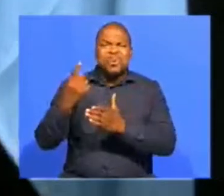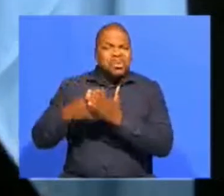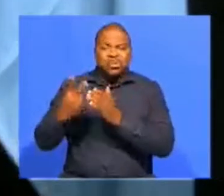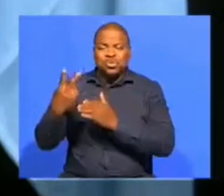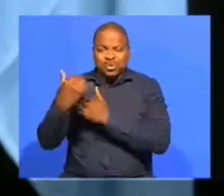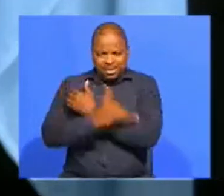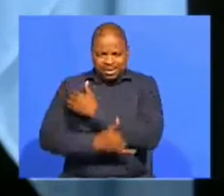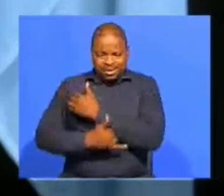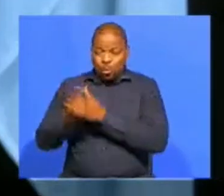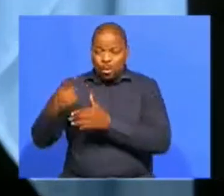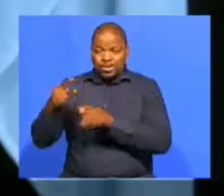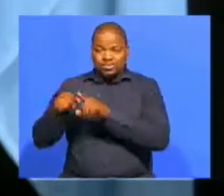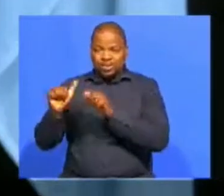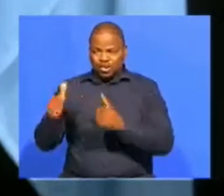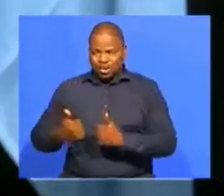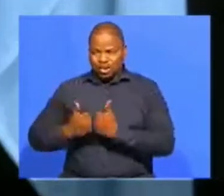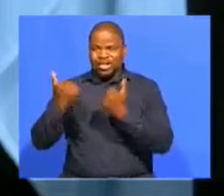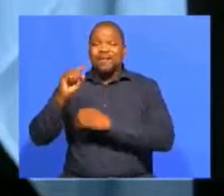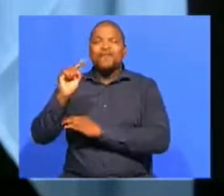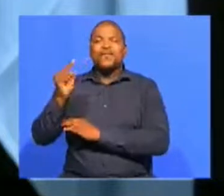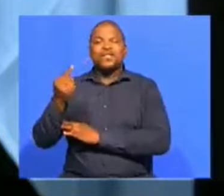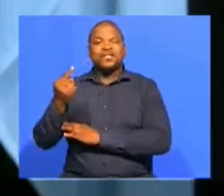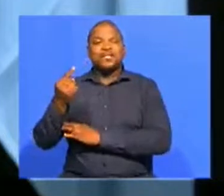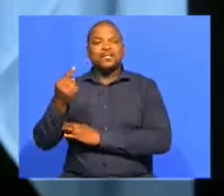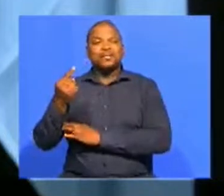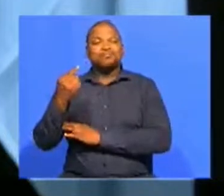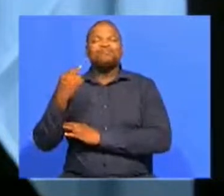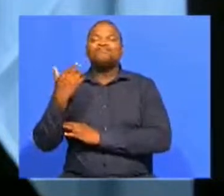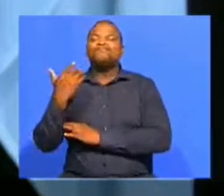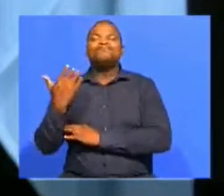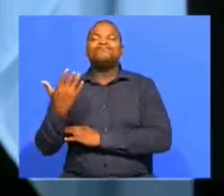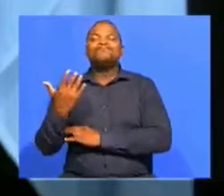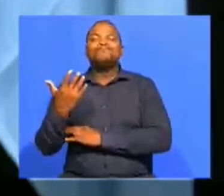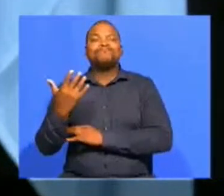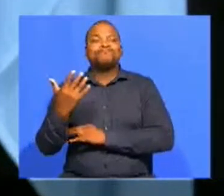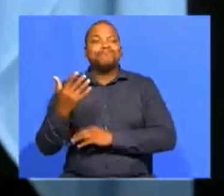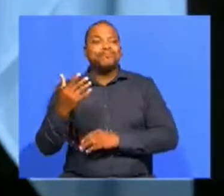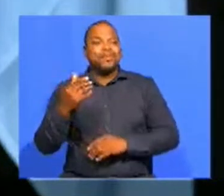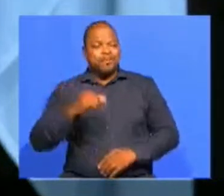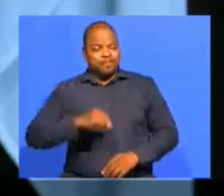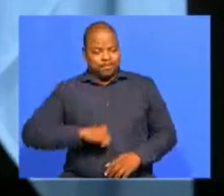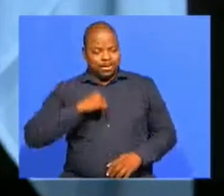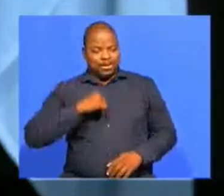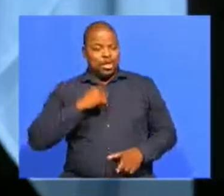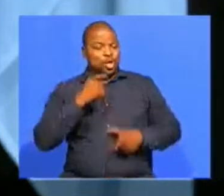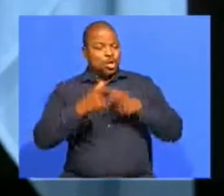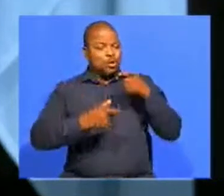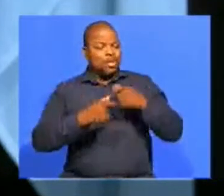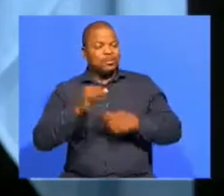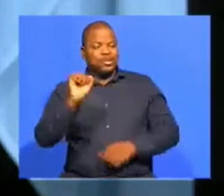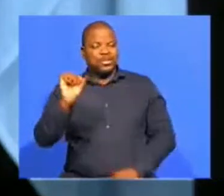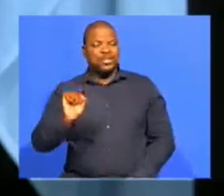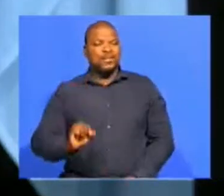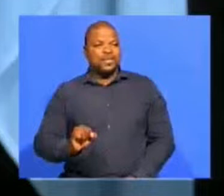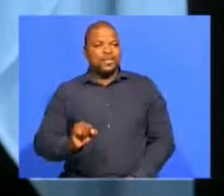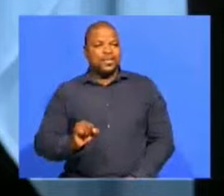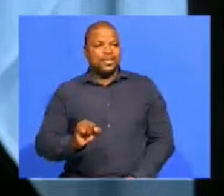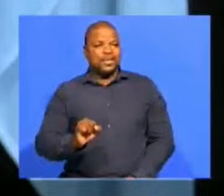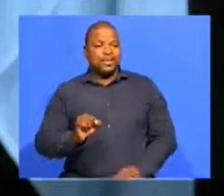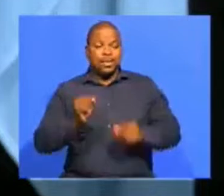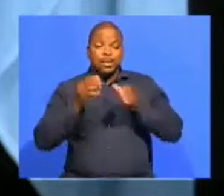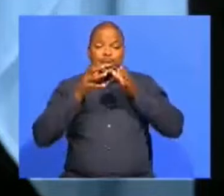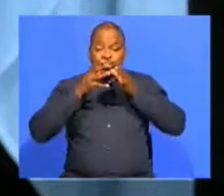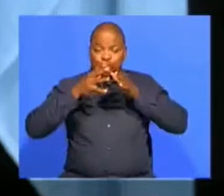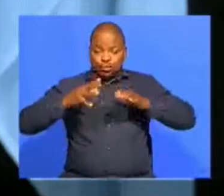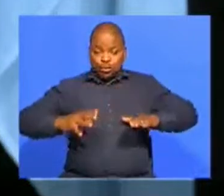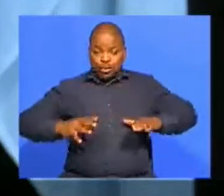two nations? Well, first of all, we are considered to be part of the global South. And in